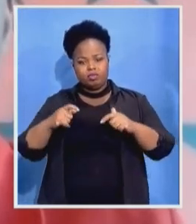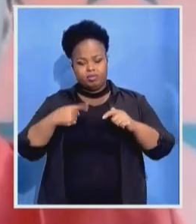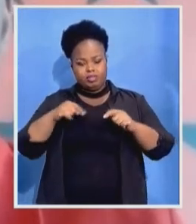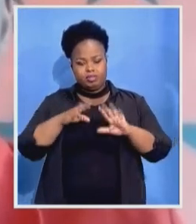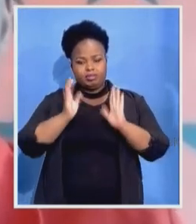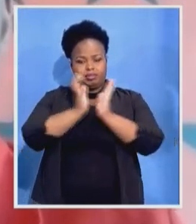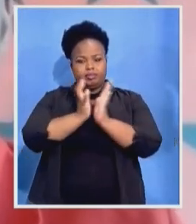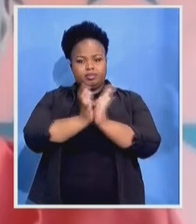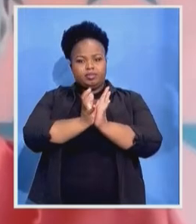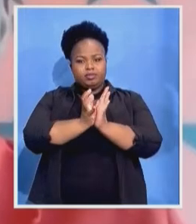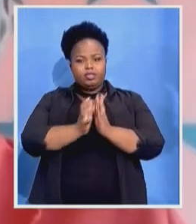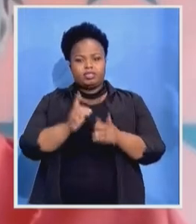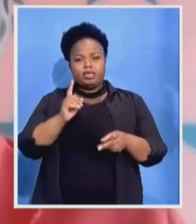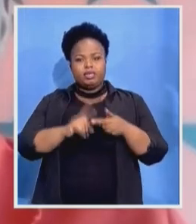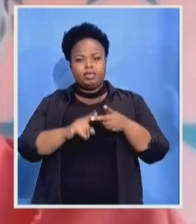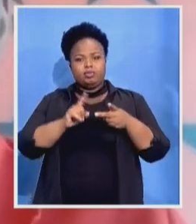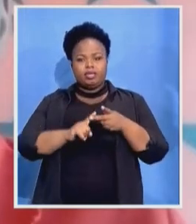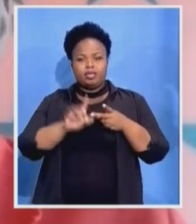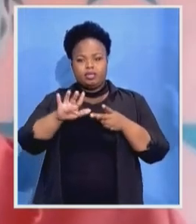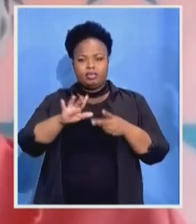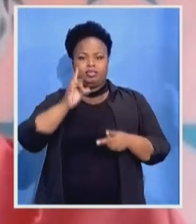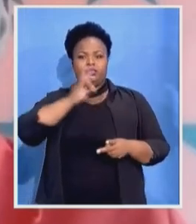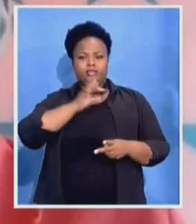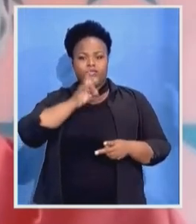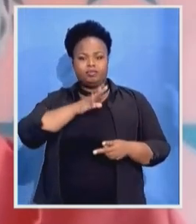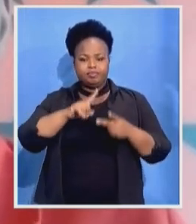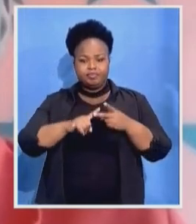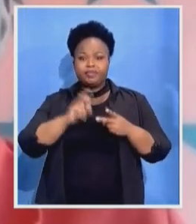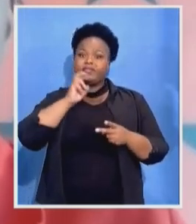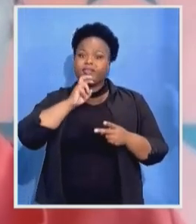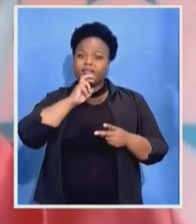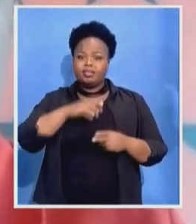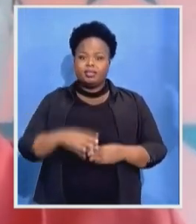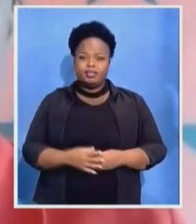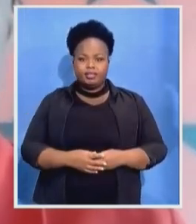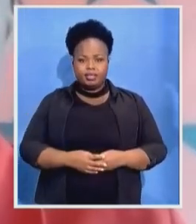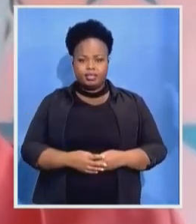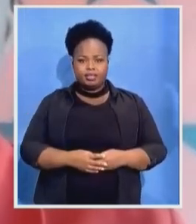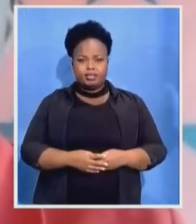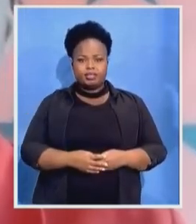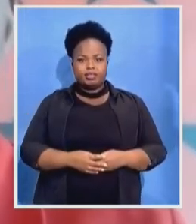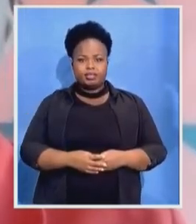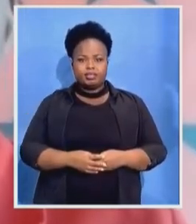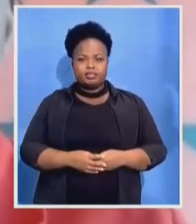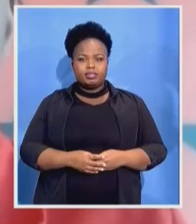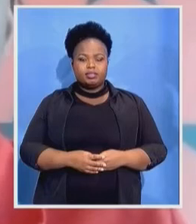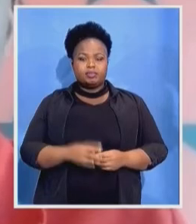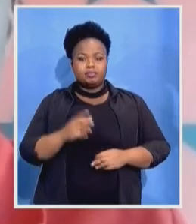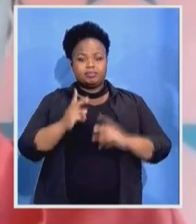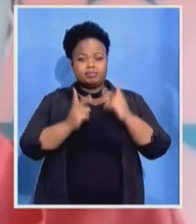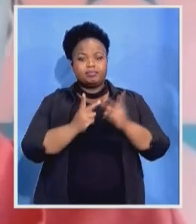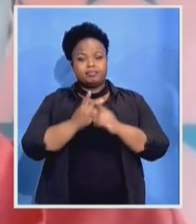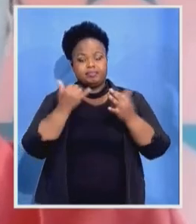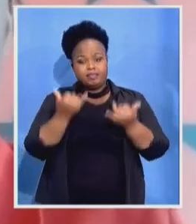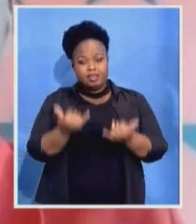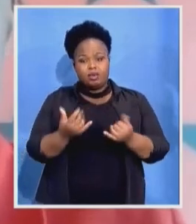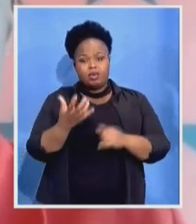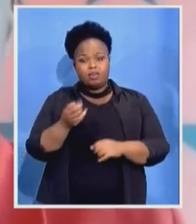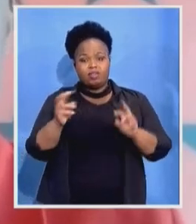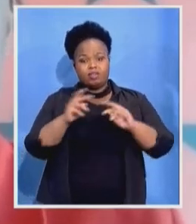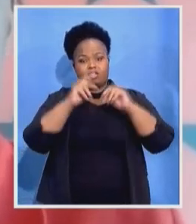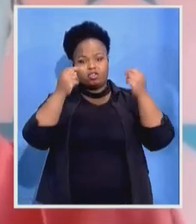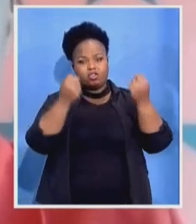Saturday. We have national office bearers of the